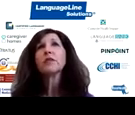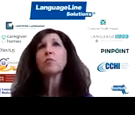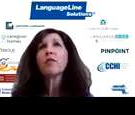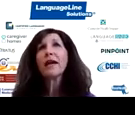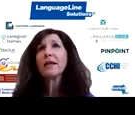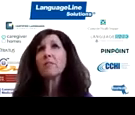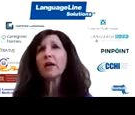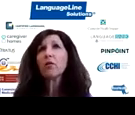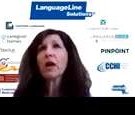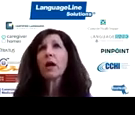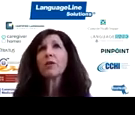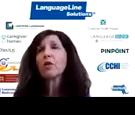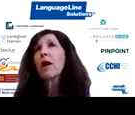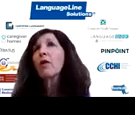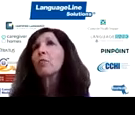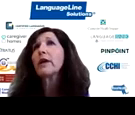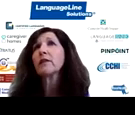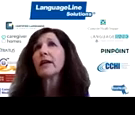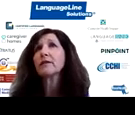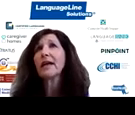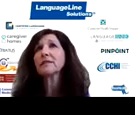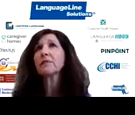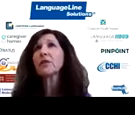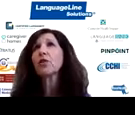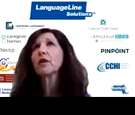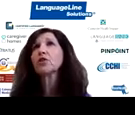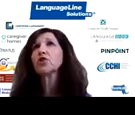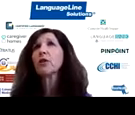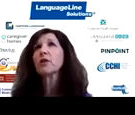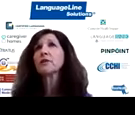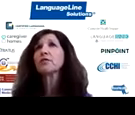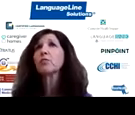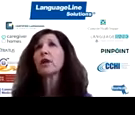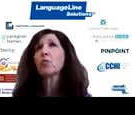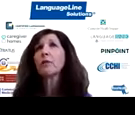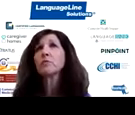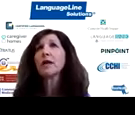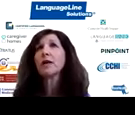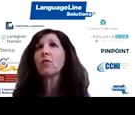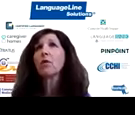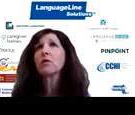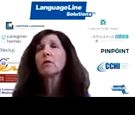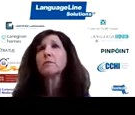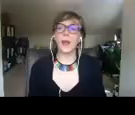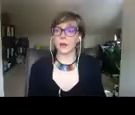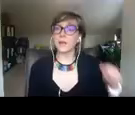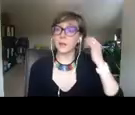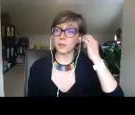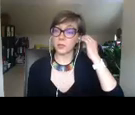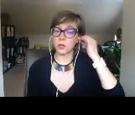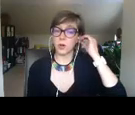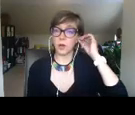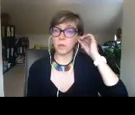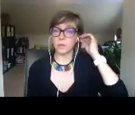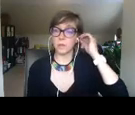Could you please provide email or a copy of your PowerPoint, Elena? Is that something you're going to share with us to put on the website or? Yeah,